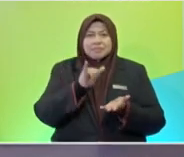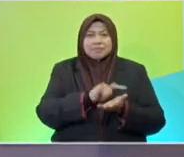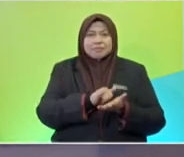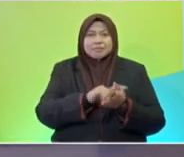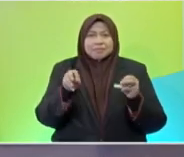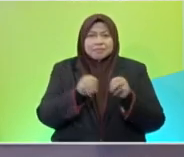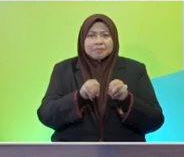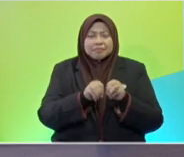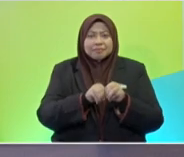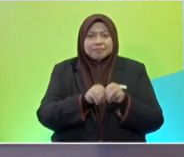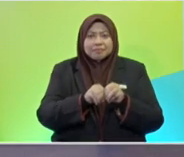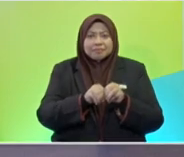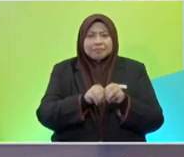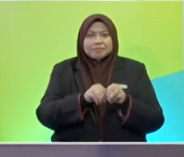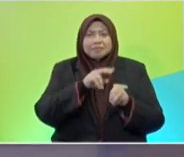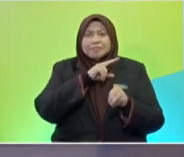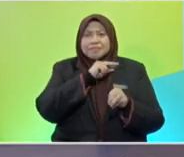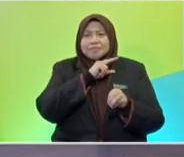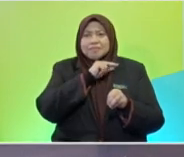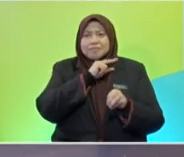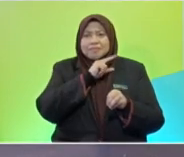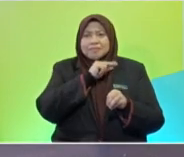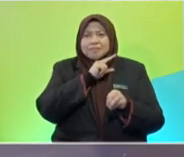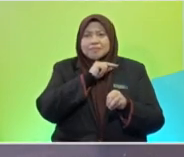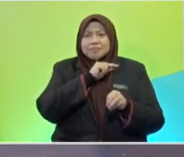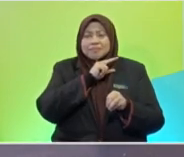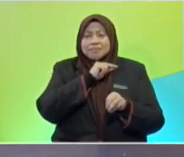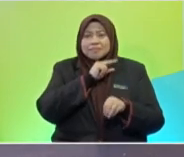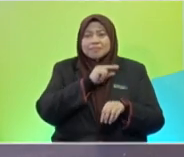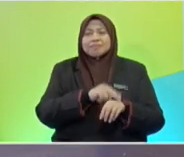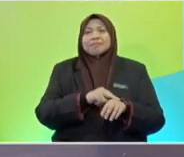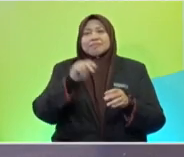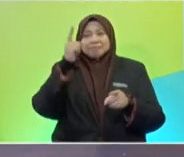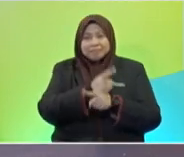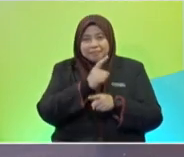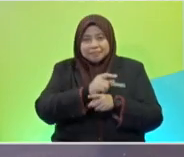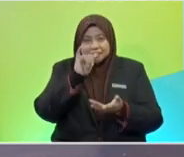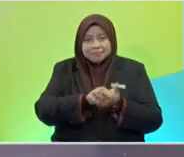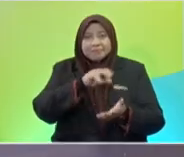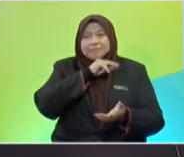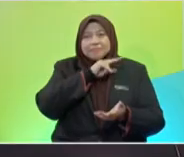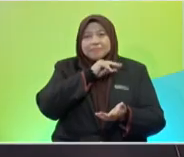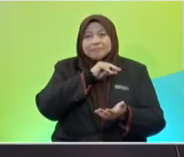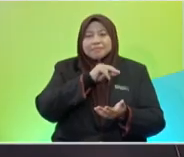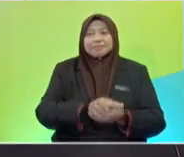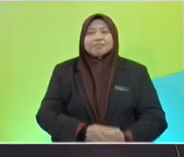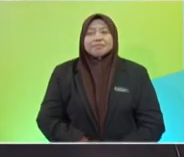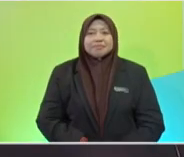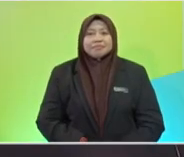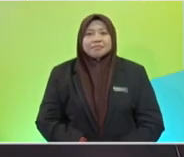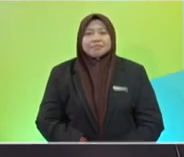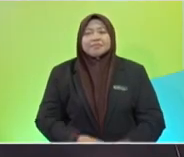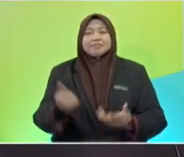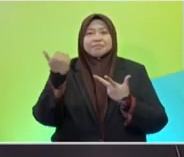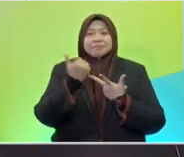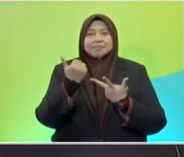Quack. Quack, quack. Quack. That's definitely quack. A duck. That's right, it's a duck. Yay. Okay, ooh. I got the third one okay, for